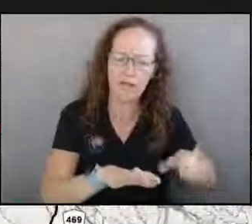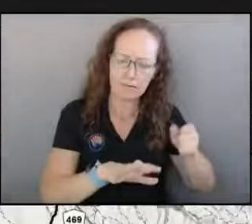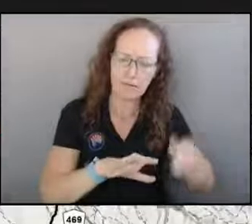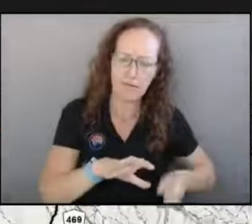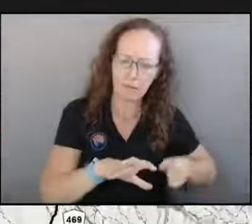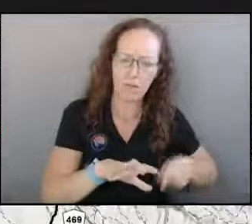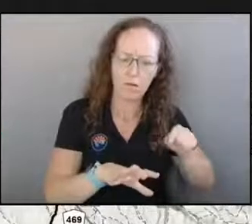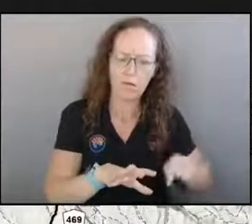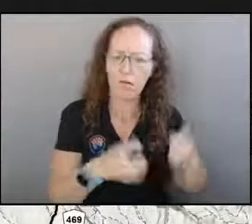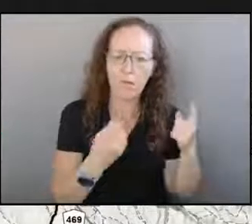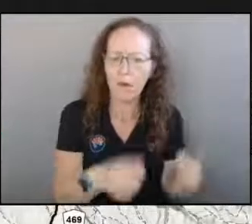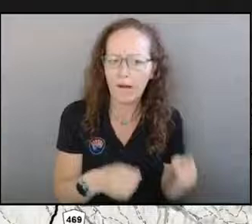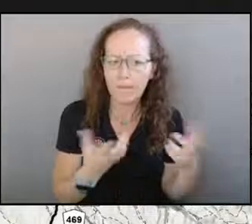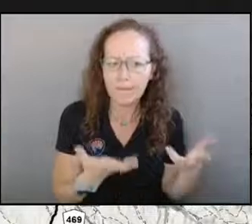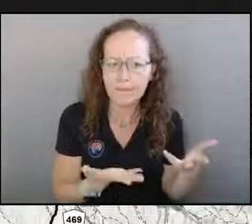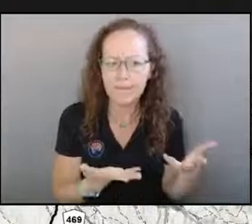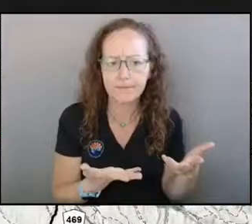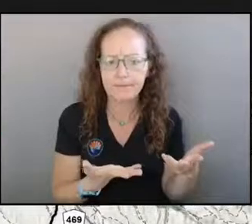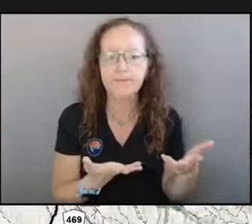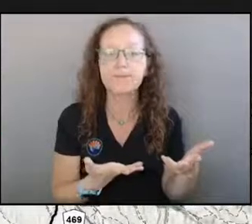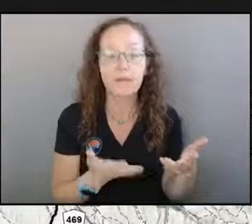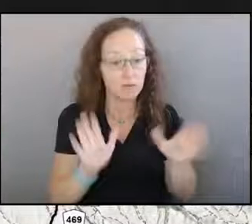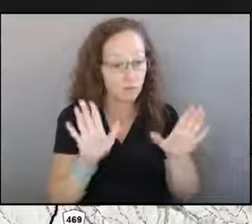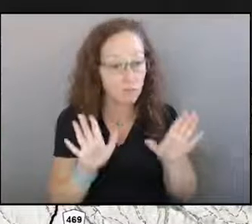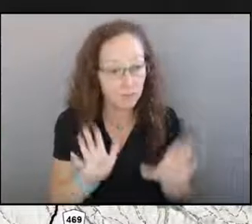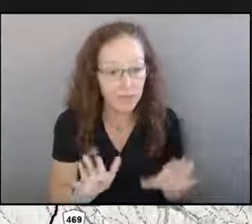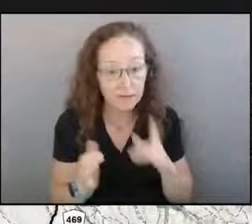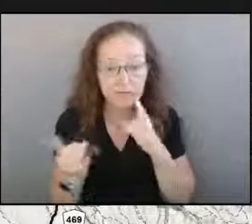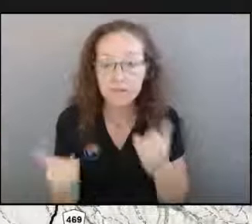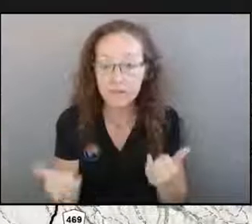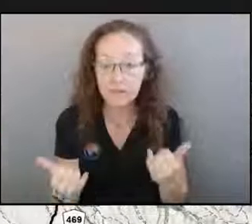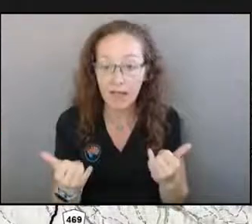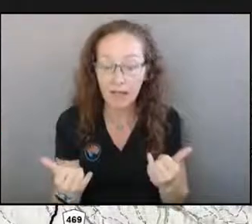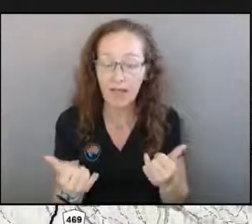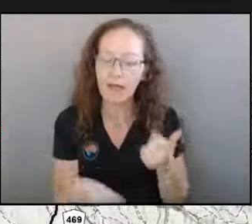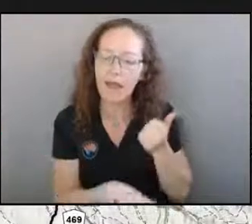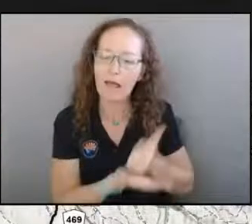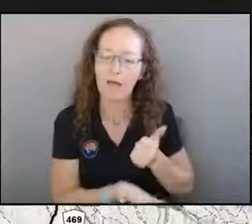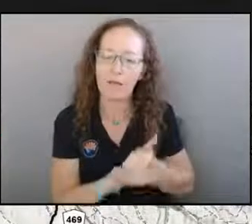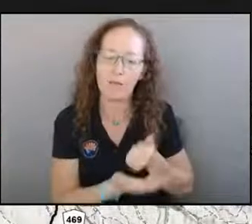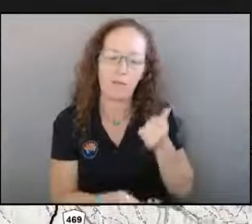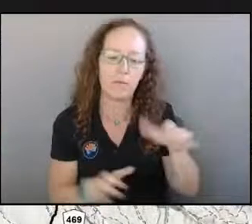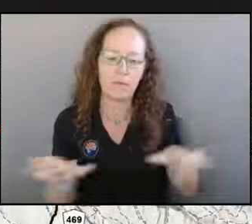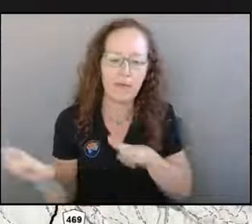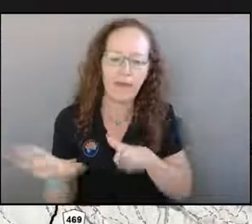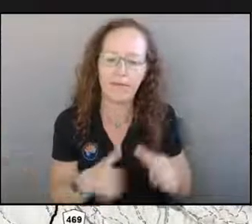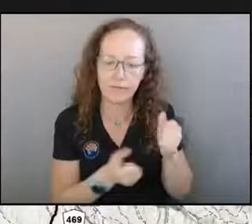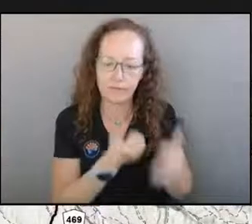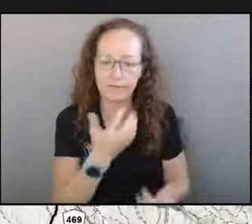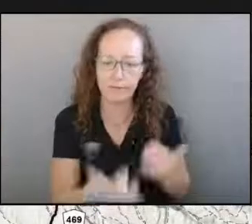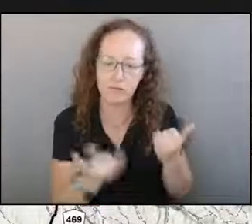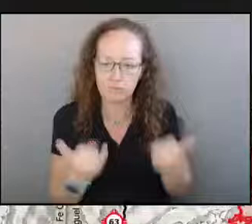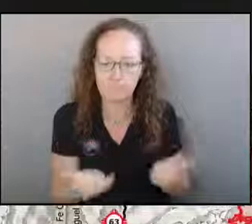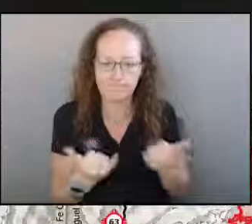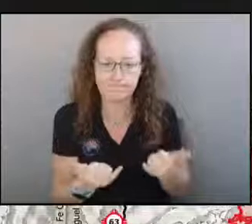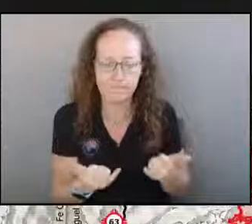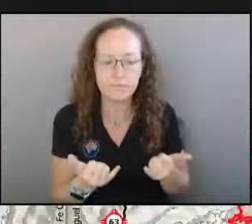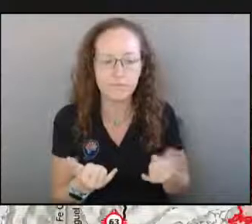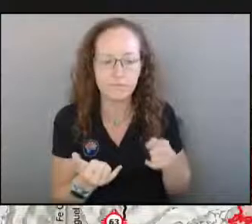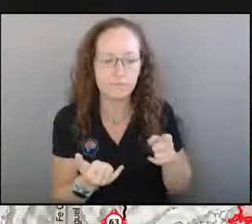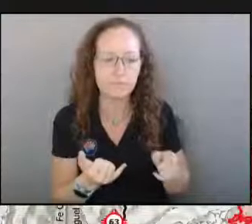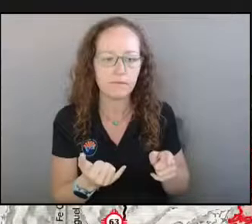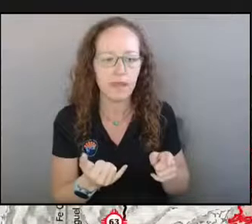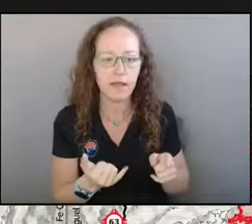fire. That rain is great for today's fire behavior. It really calms down the fire behavior. Those fine dead fuels absorb all